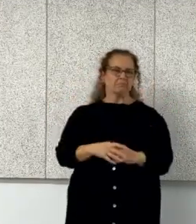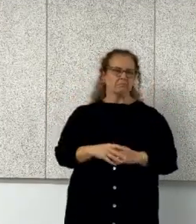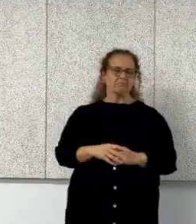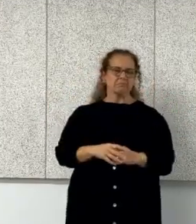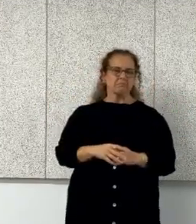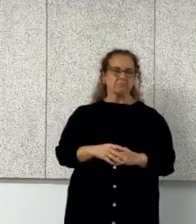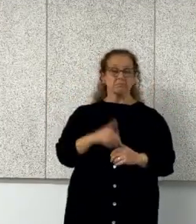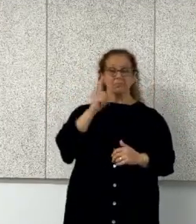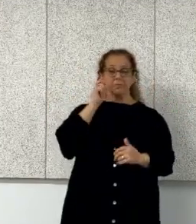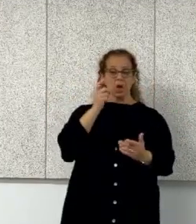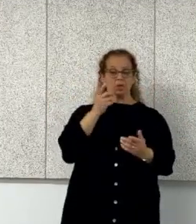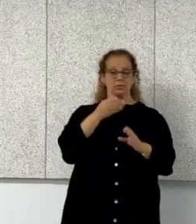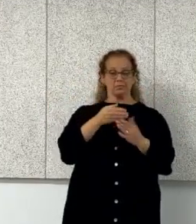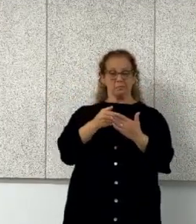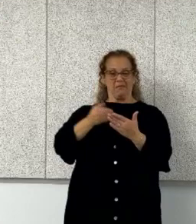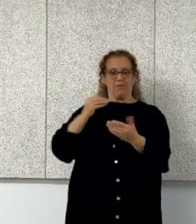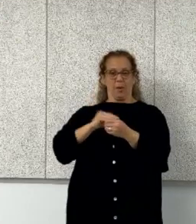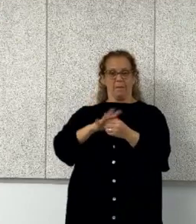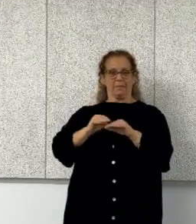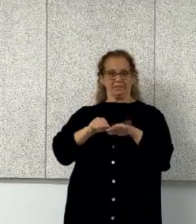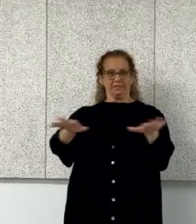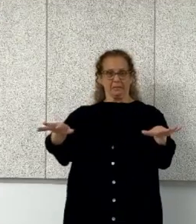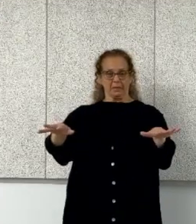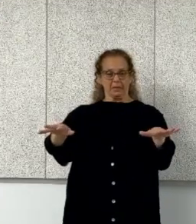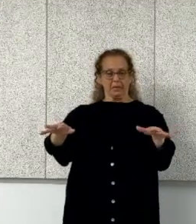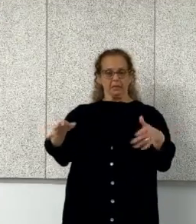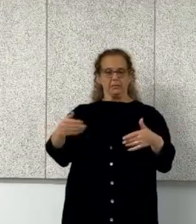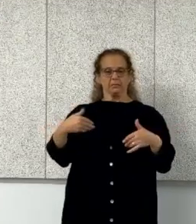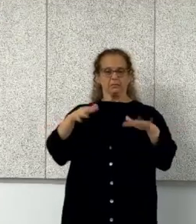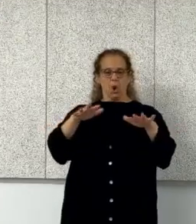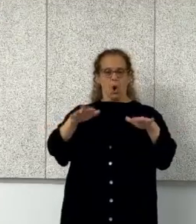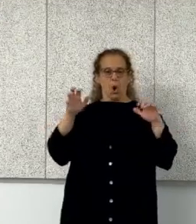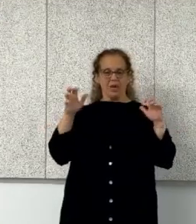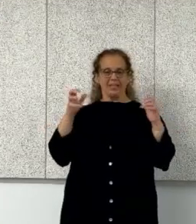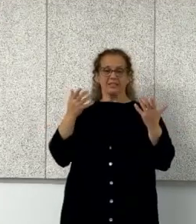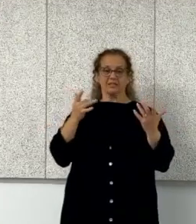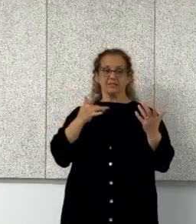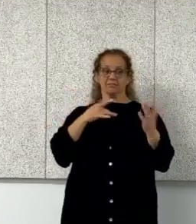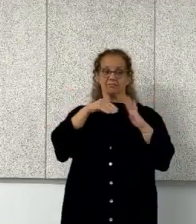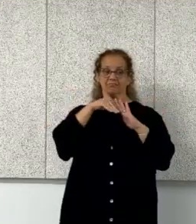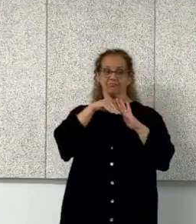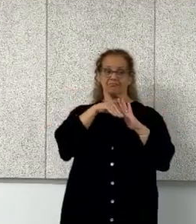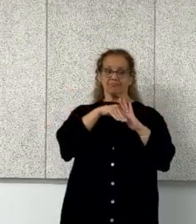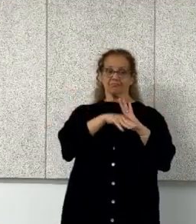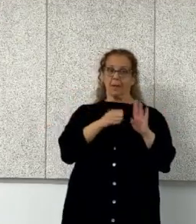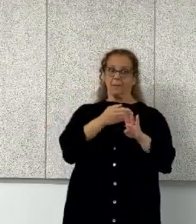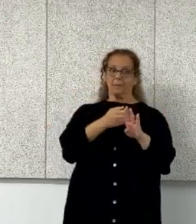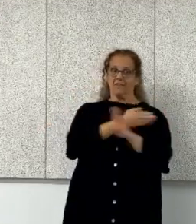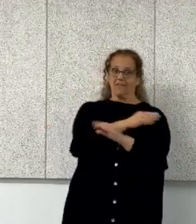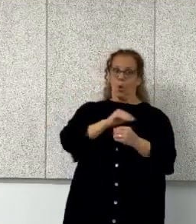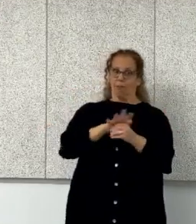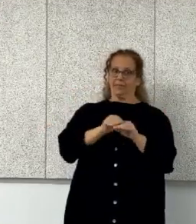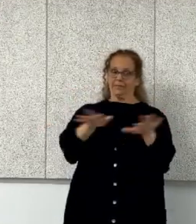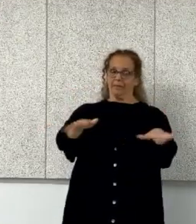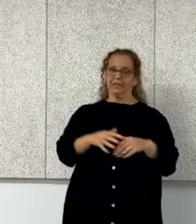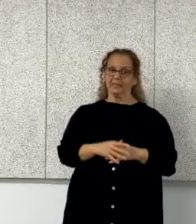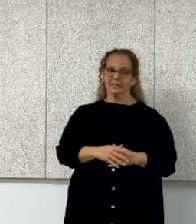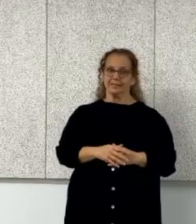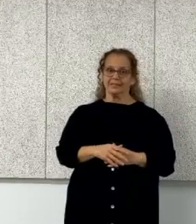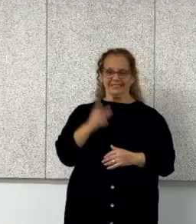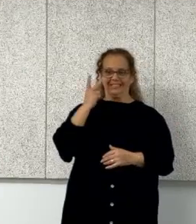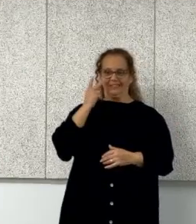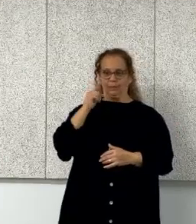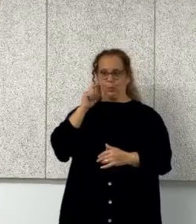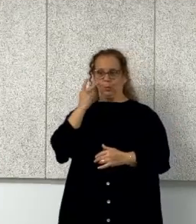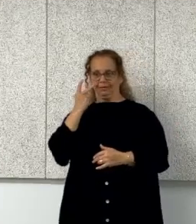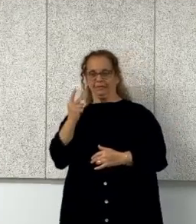honestly, even pre-pandemic, even setting that aside, audiences were on the decline. This is a trend that's going back way before that. If you look at data, it kind